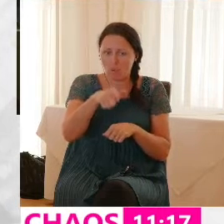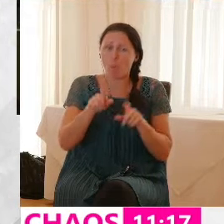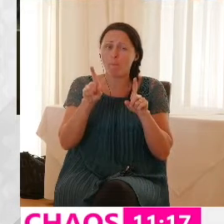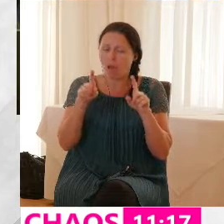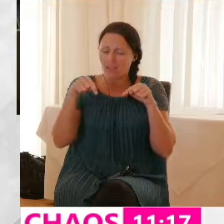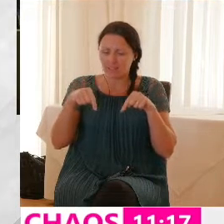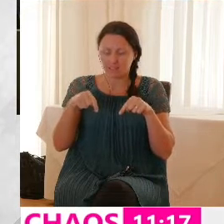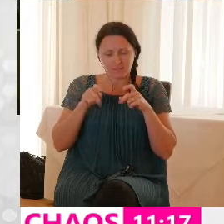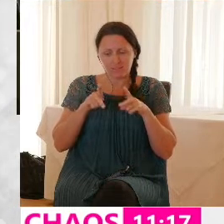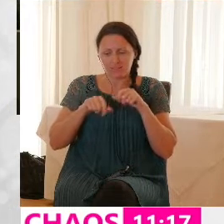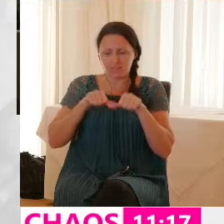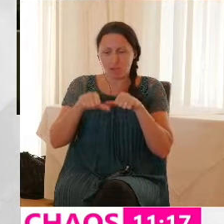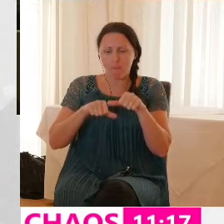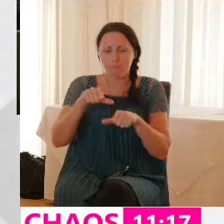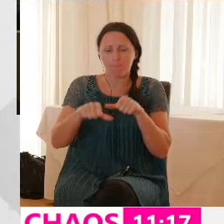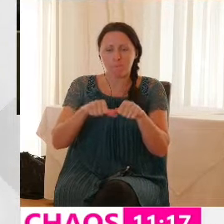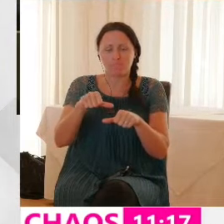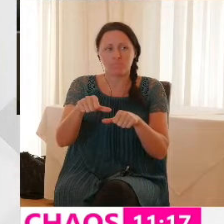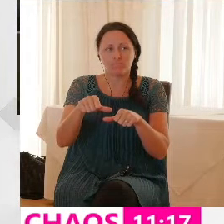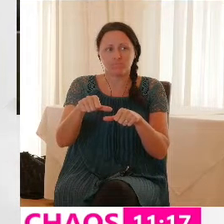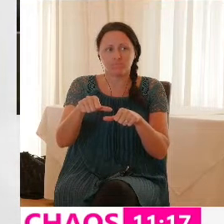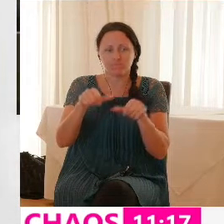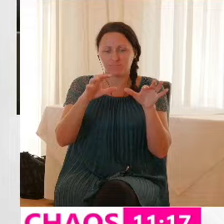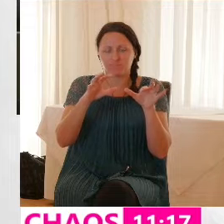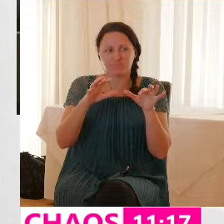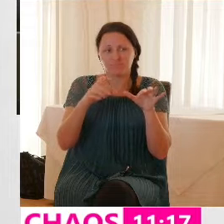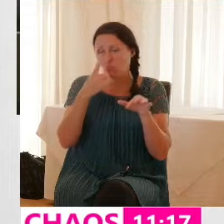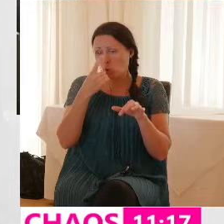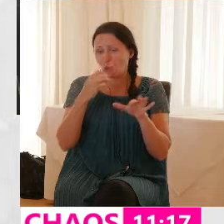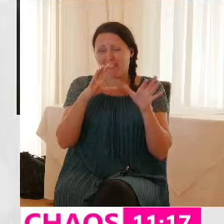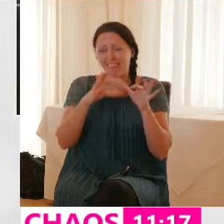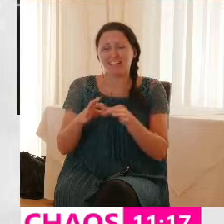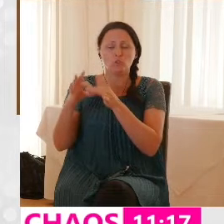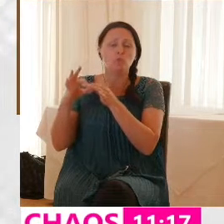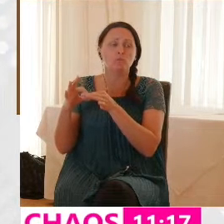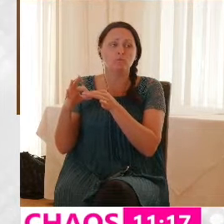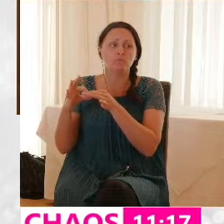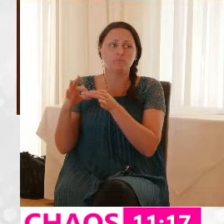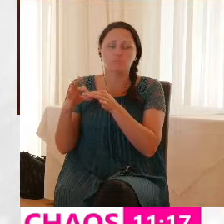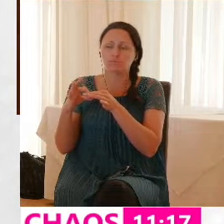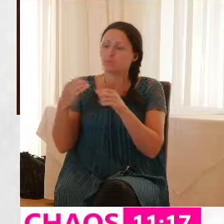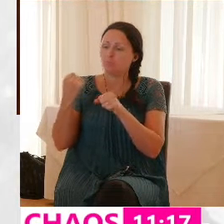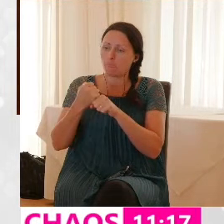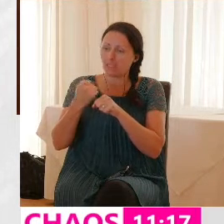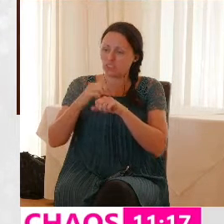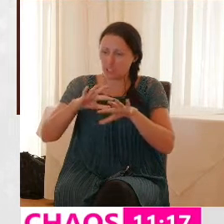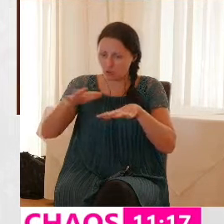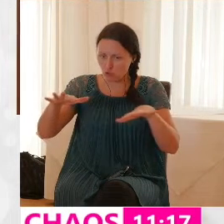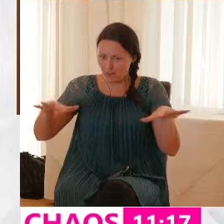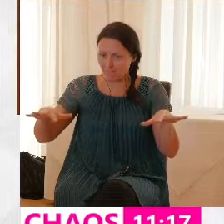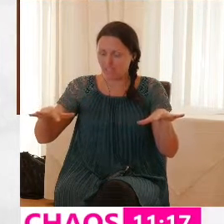somehow referring to other systems that I didn't map, like in terms of the geographical dispersion